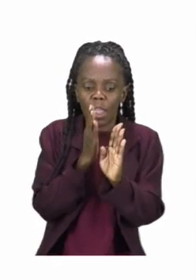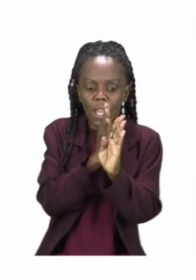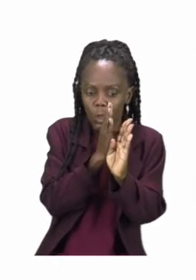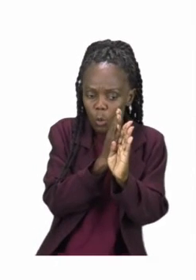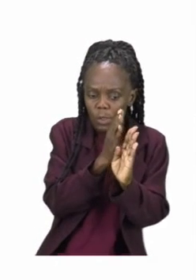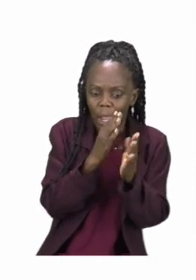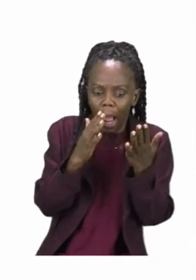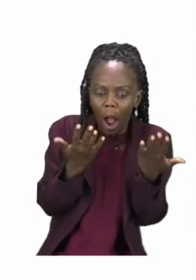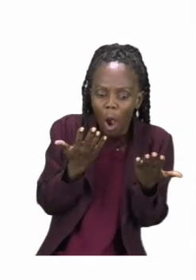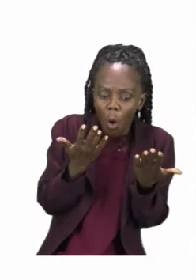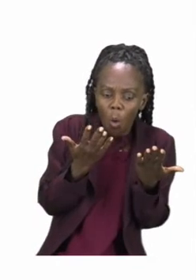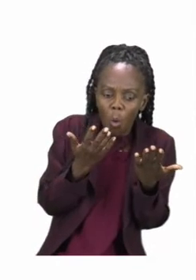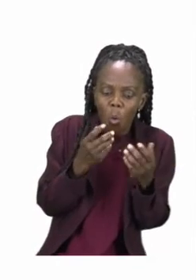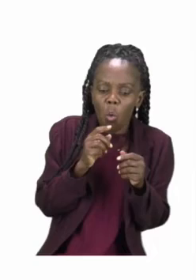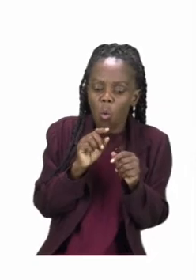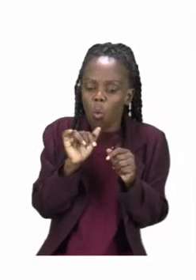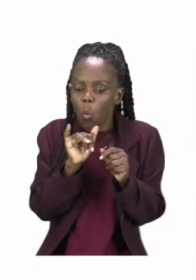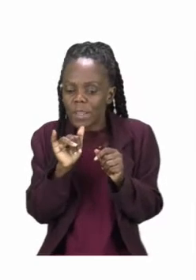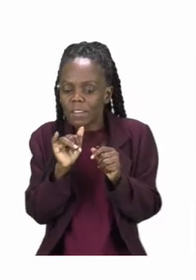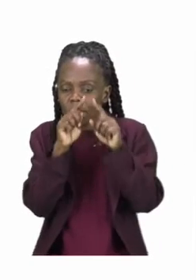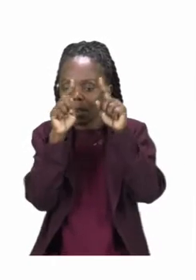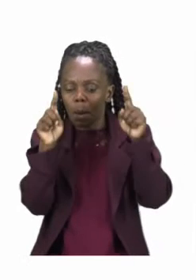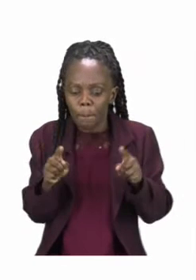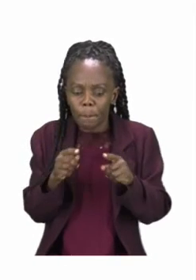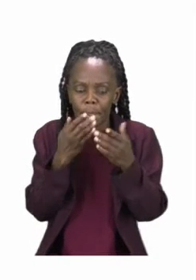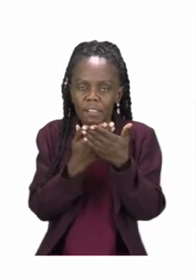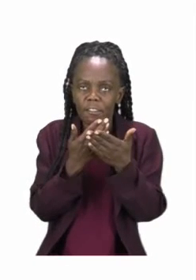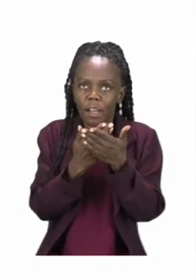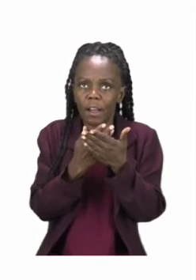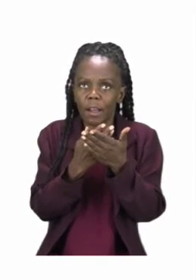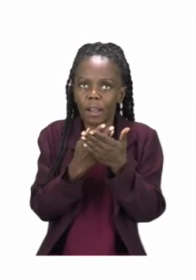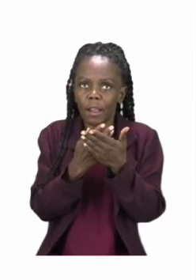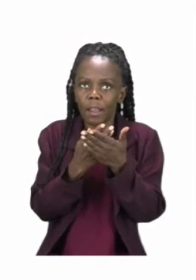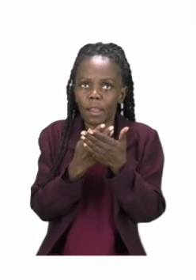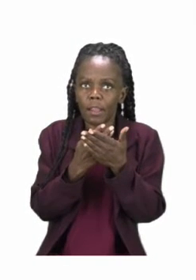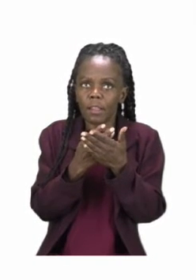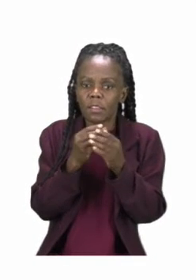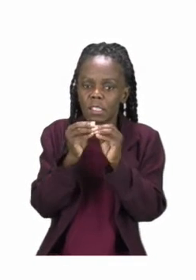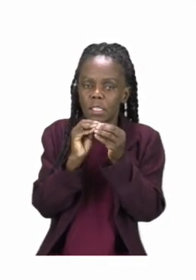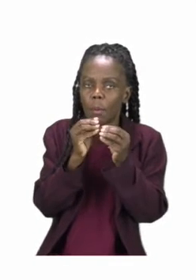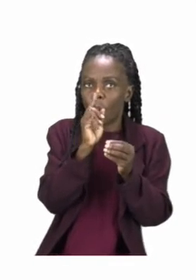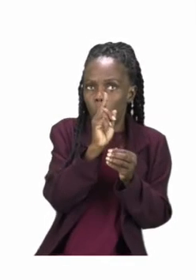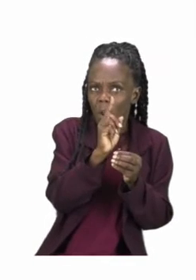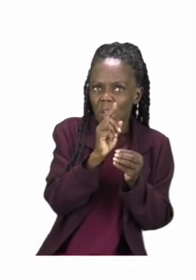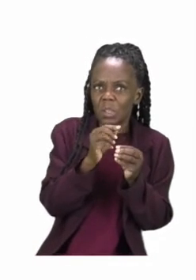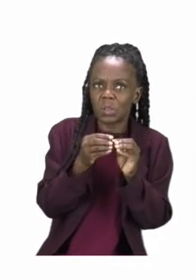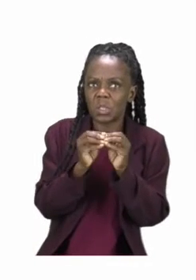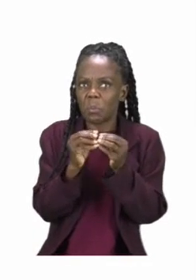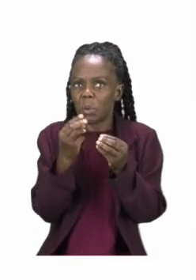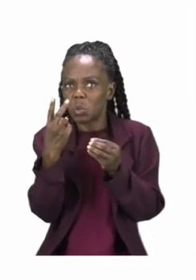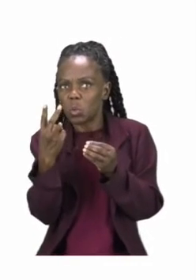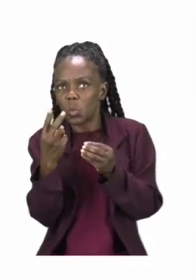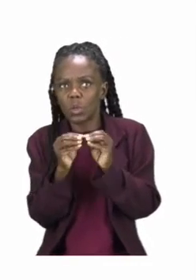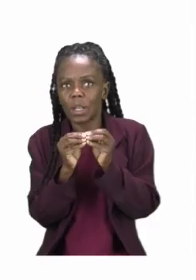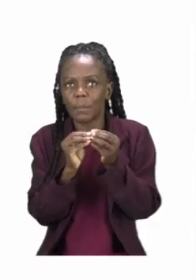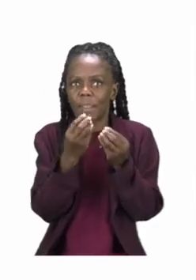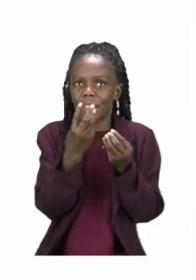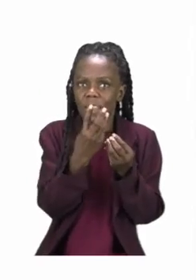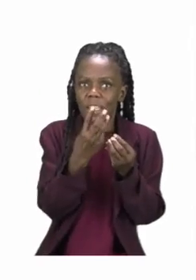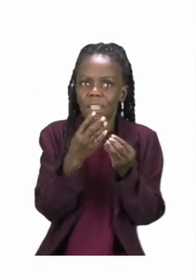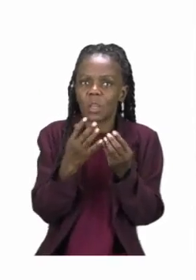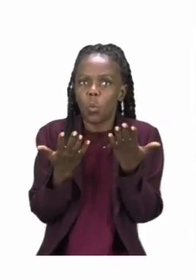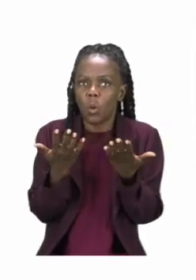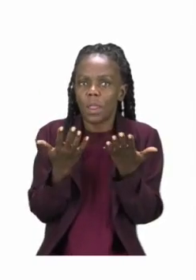your friends, your family, and anyone who will listen. I will see you